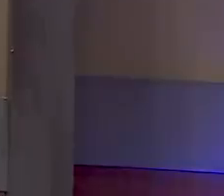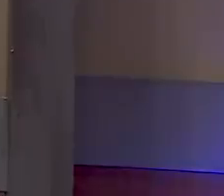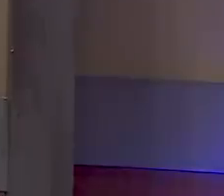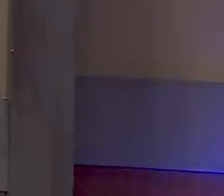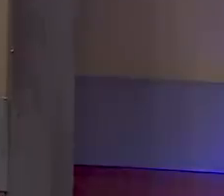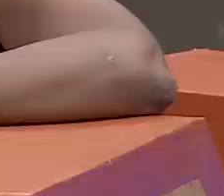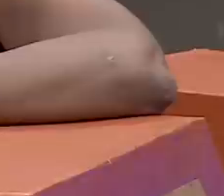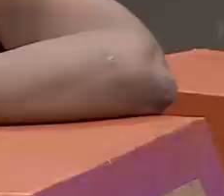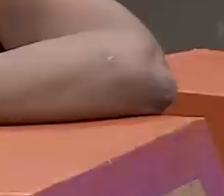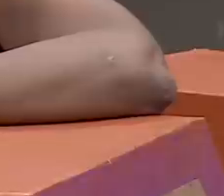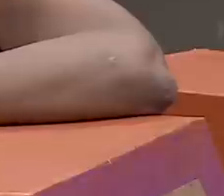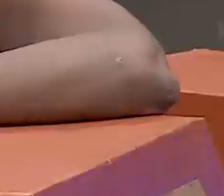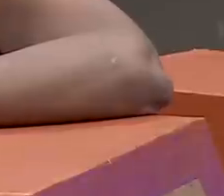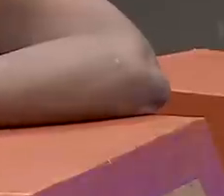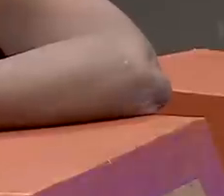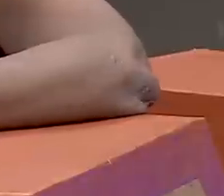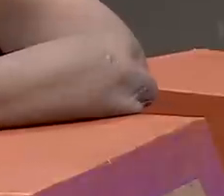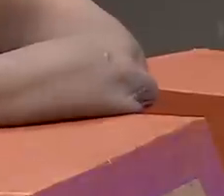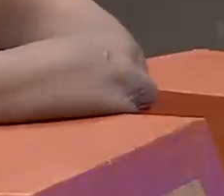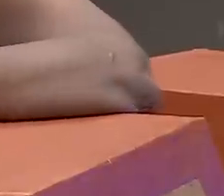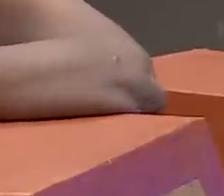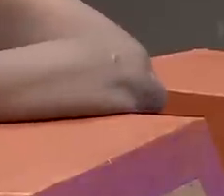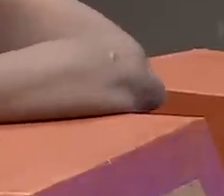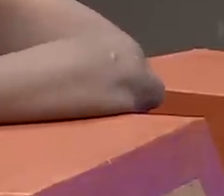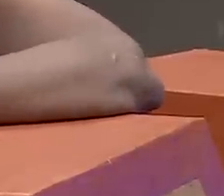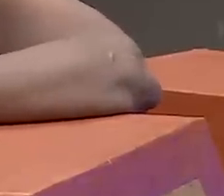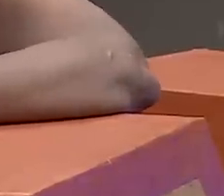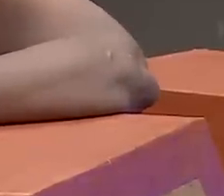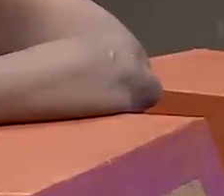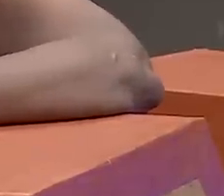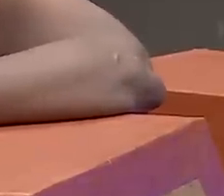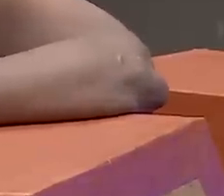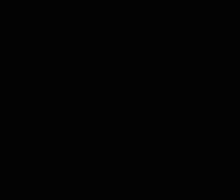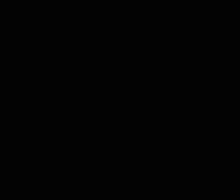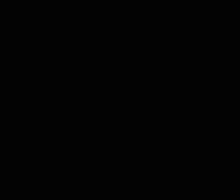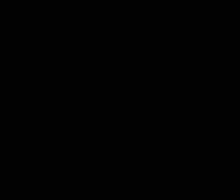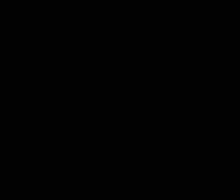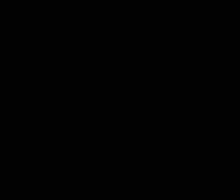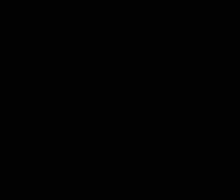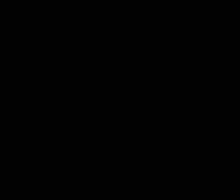Log on to www.thejusticecourt.com and submit your case.